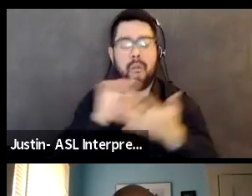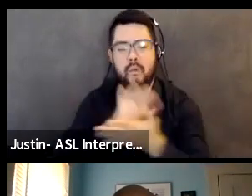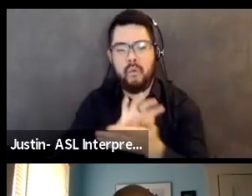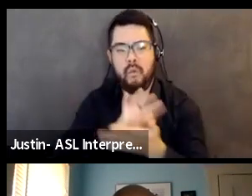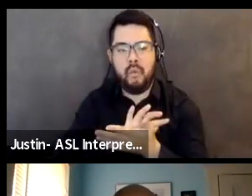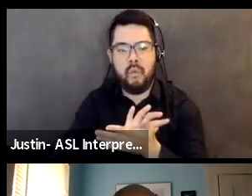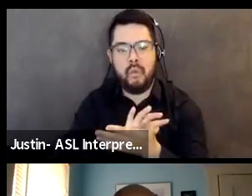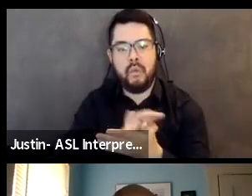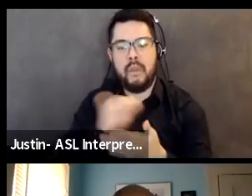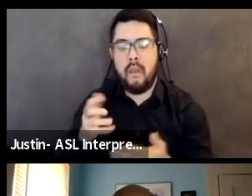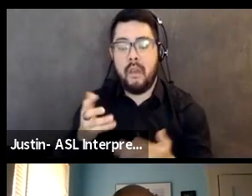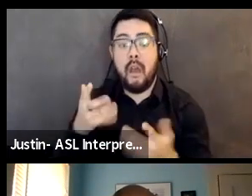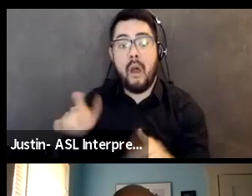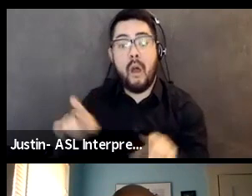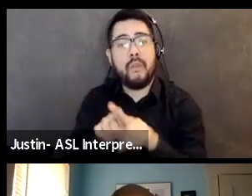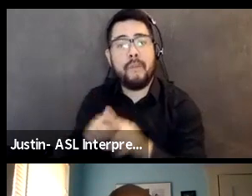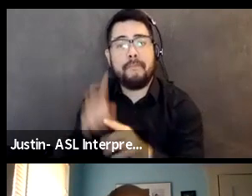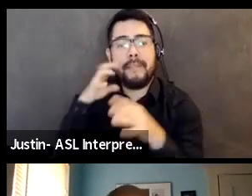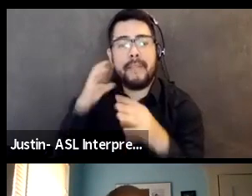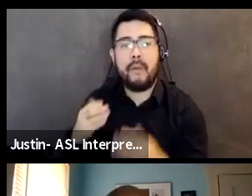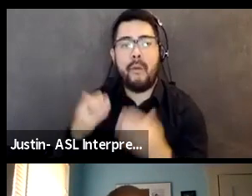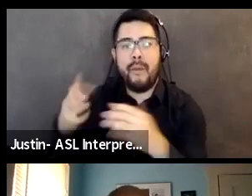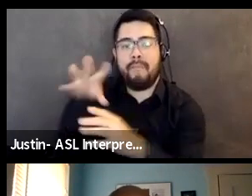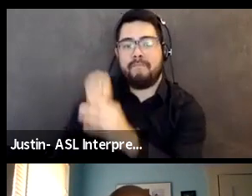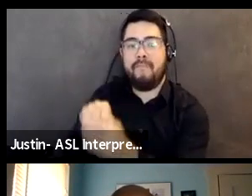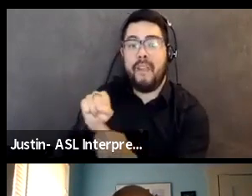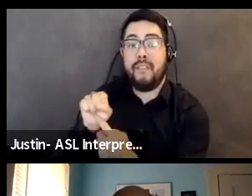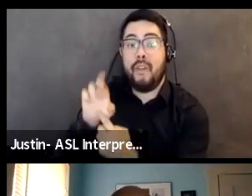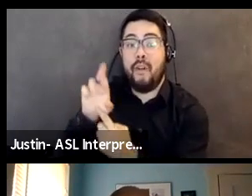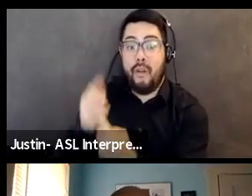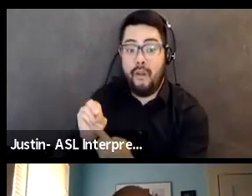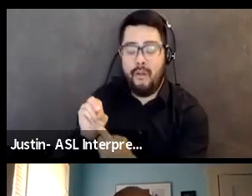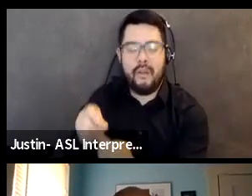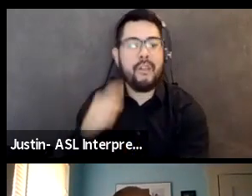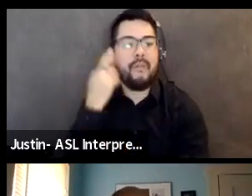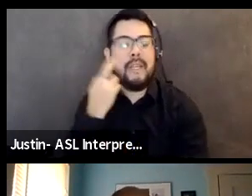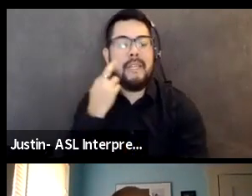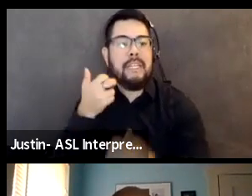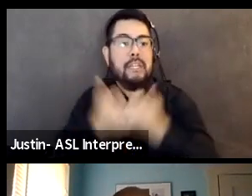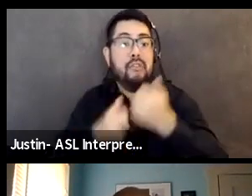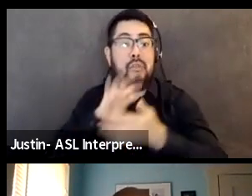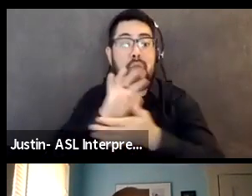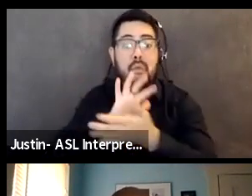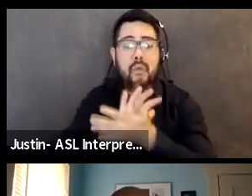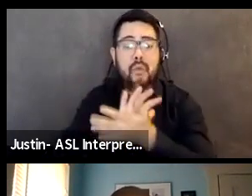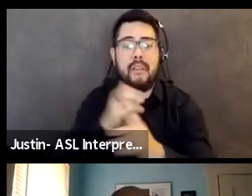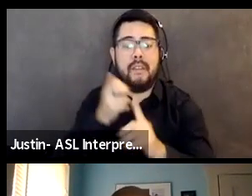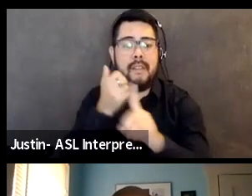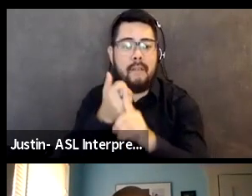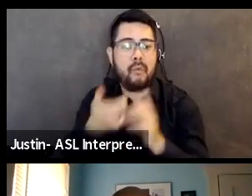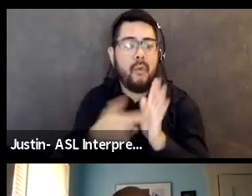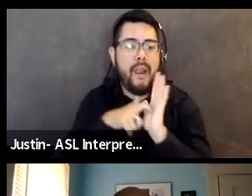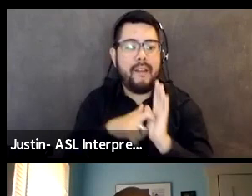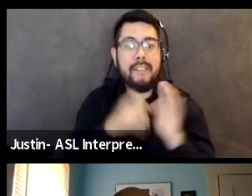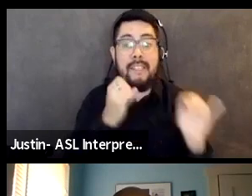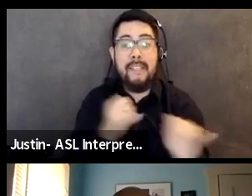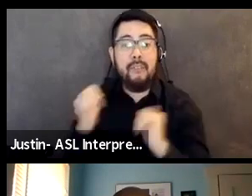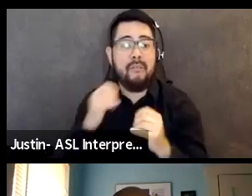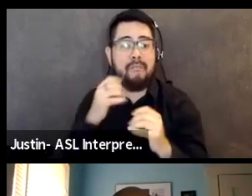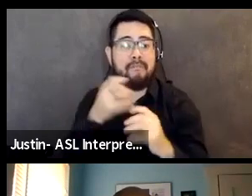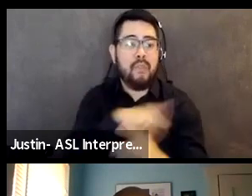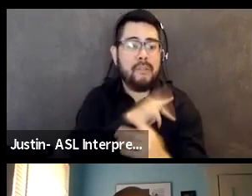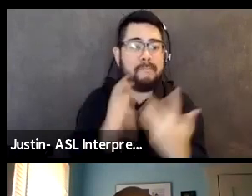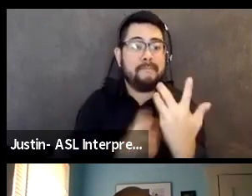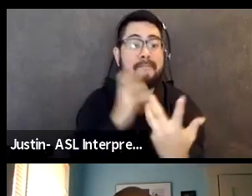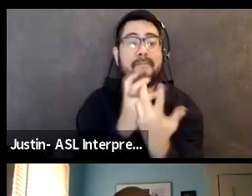of our schools that have elected to include sros to ensure that each school has an individualized safety plan that meets their needs